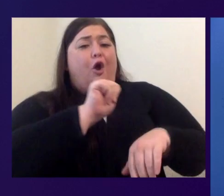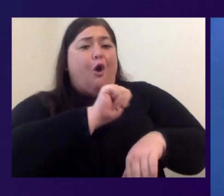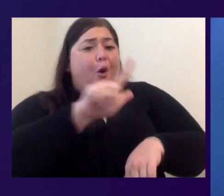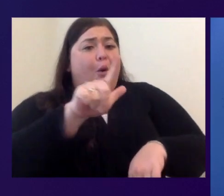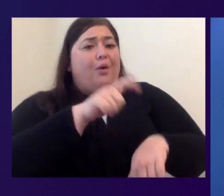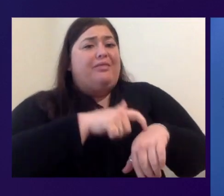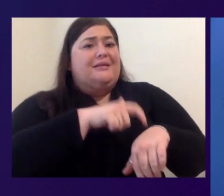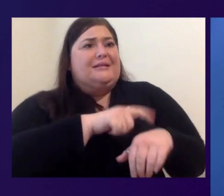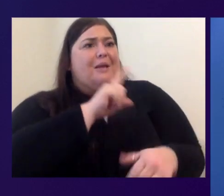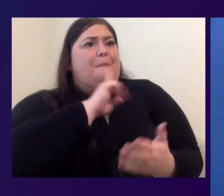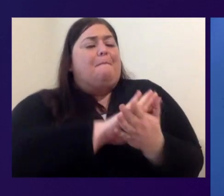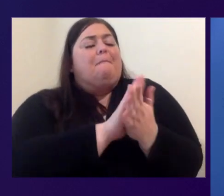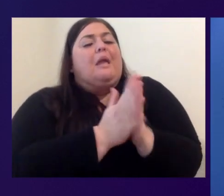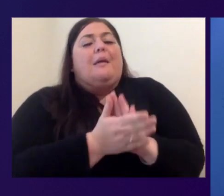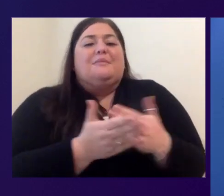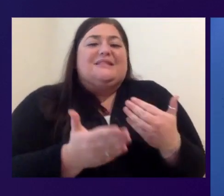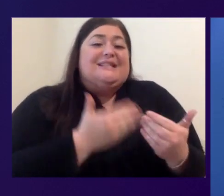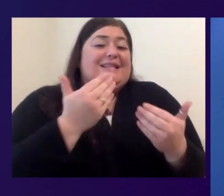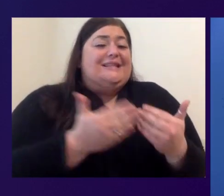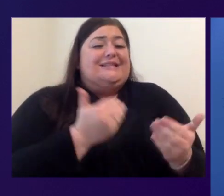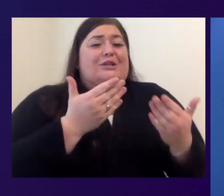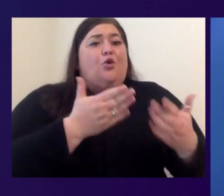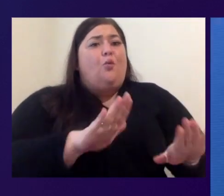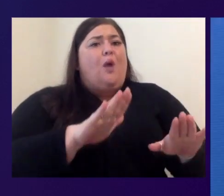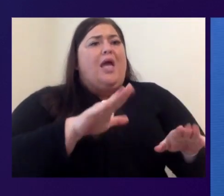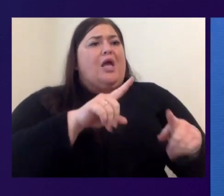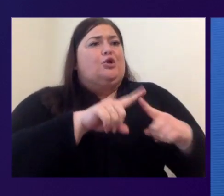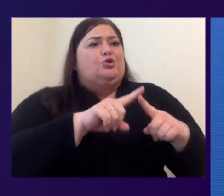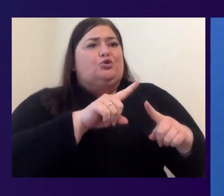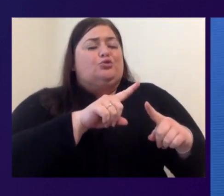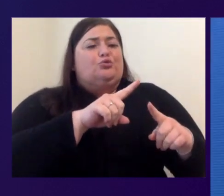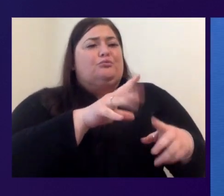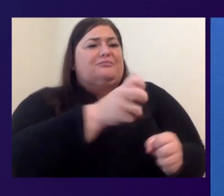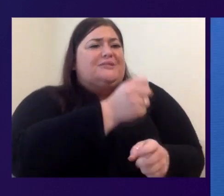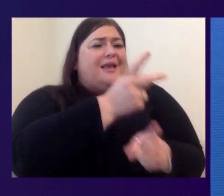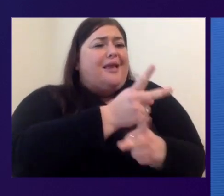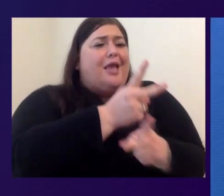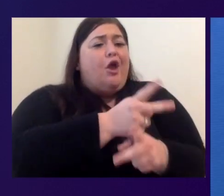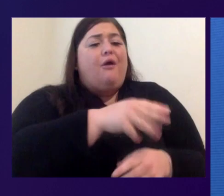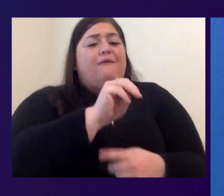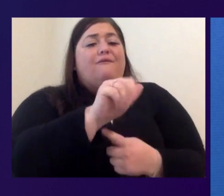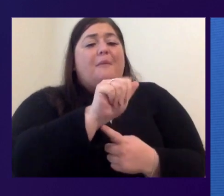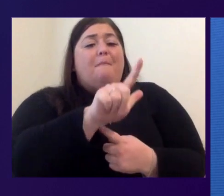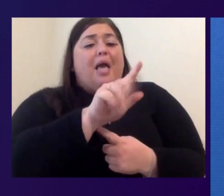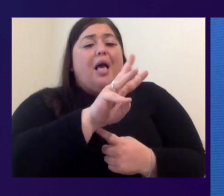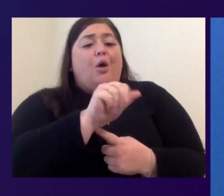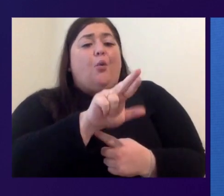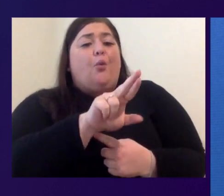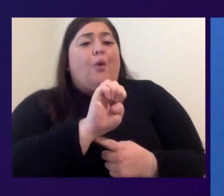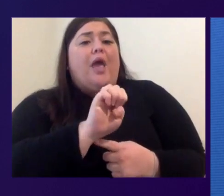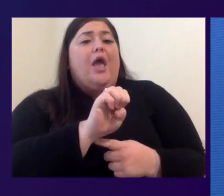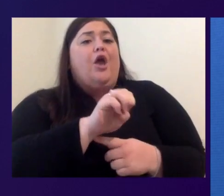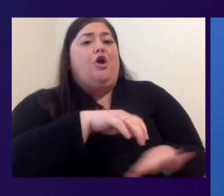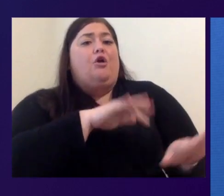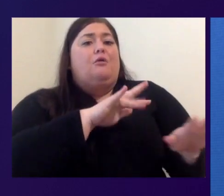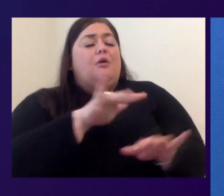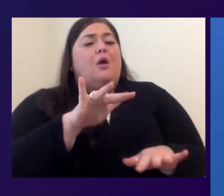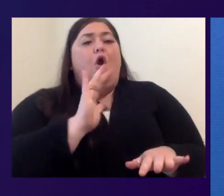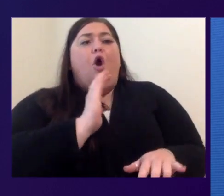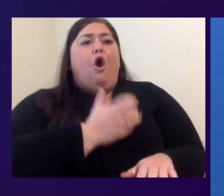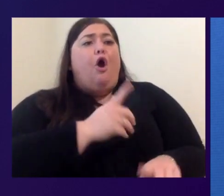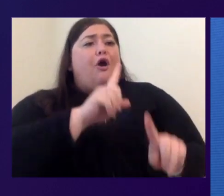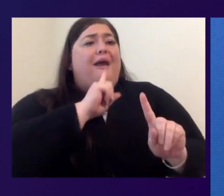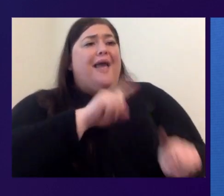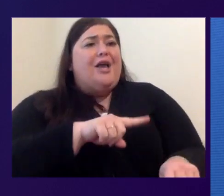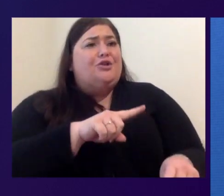easy place to infect, malware, etc. Right? All the various maladies out there. Our answer is don't do that on